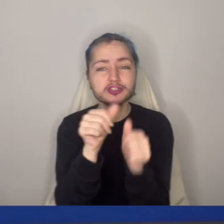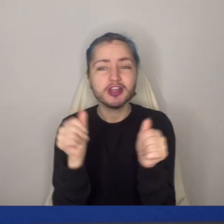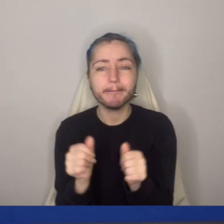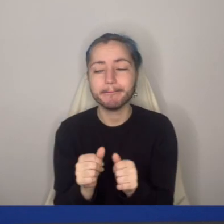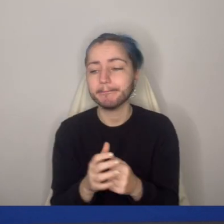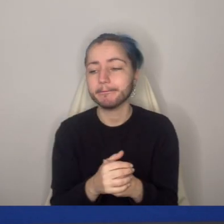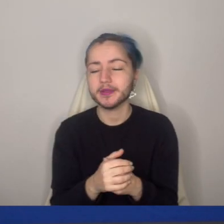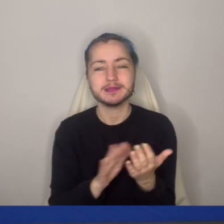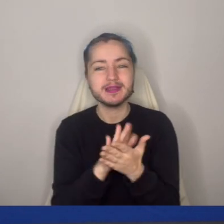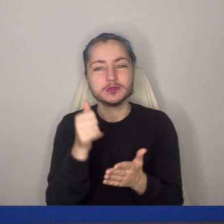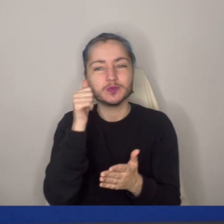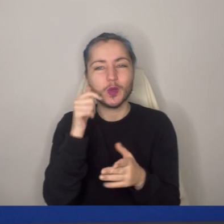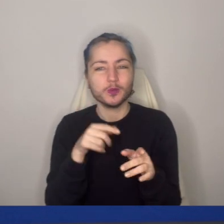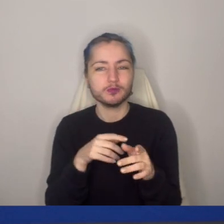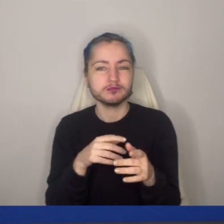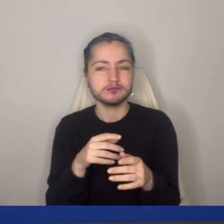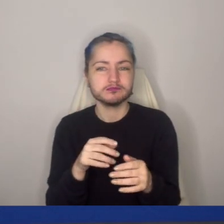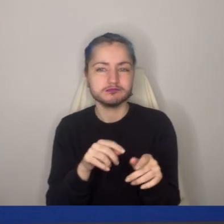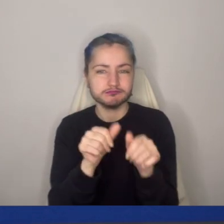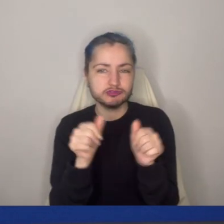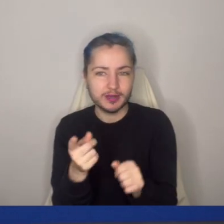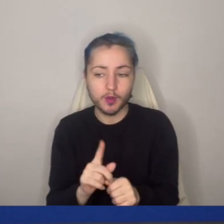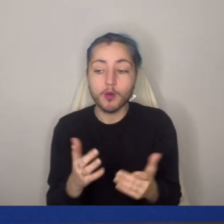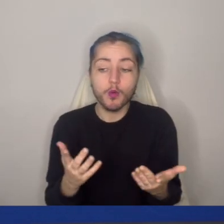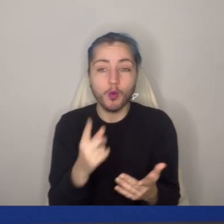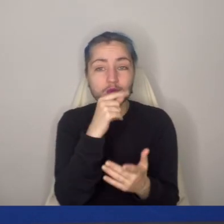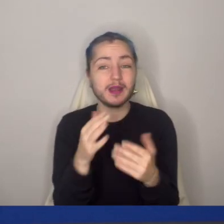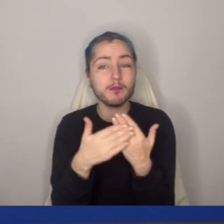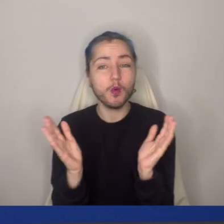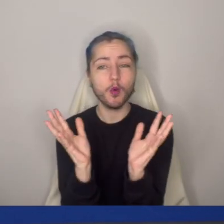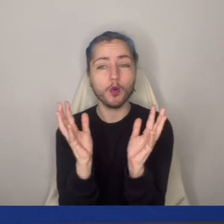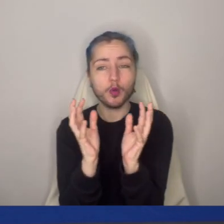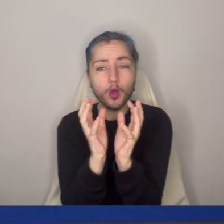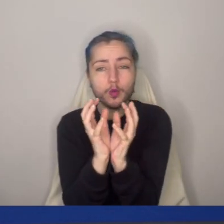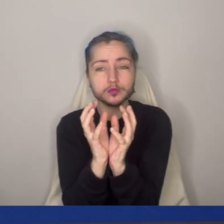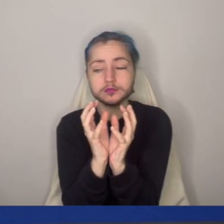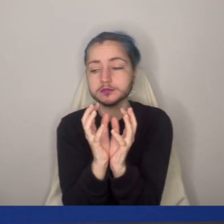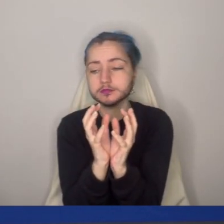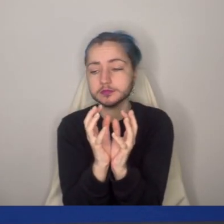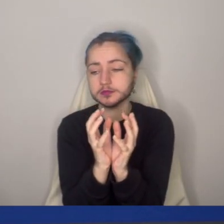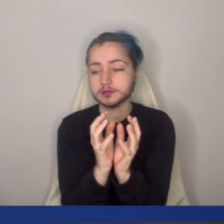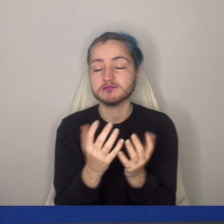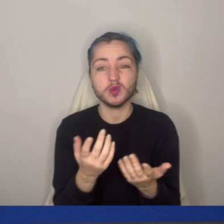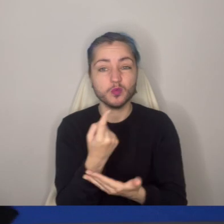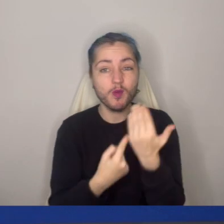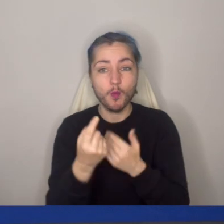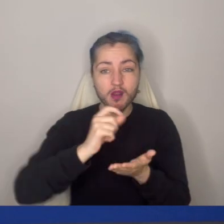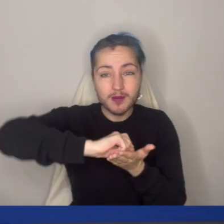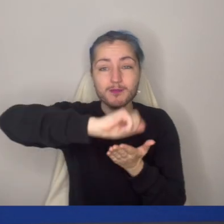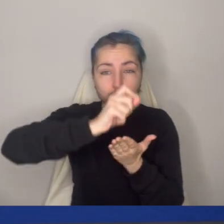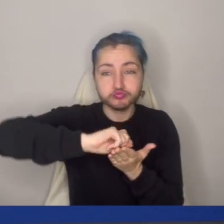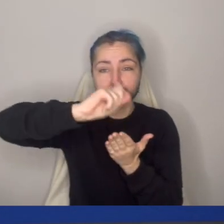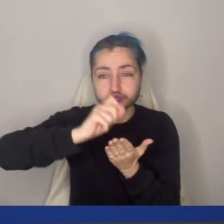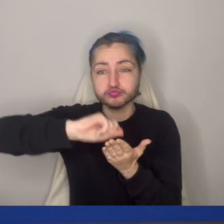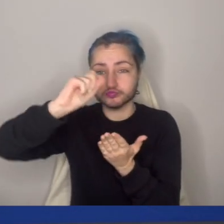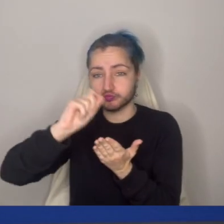to follow, or it can be more closed. And this is just one swift movement. So